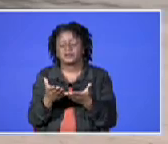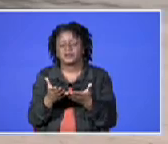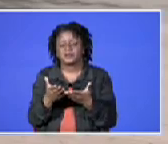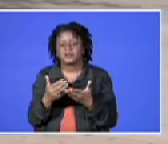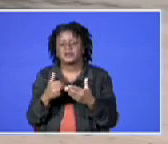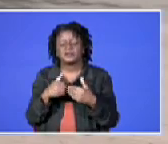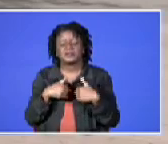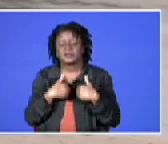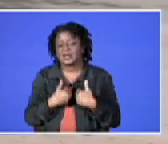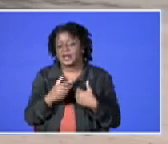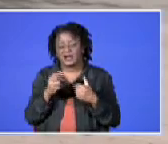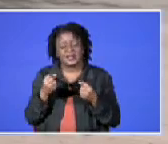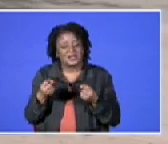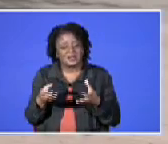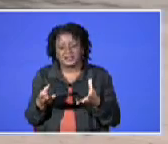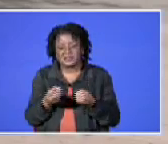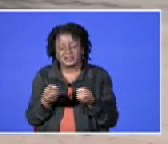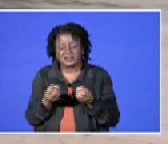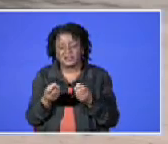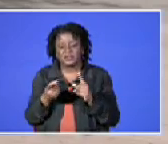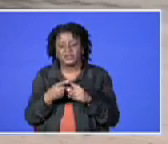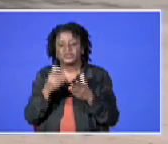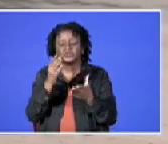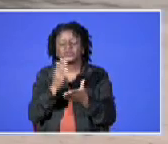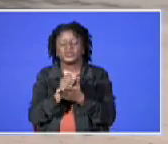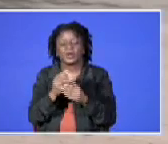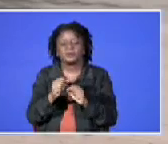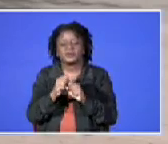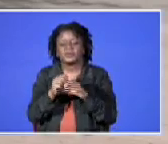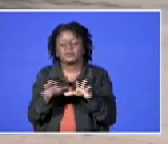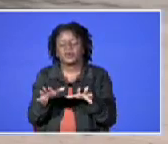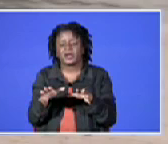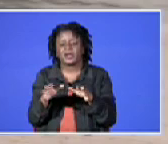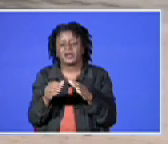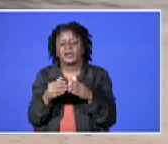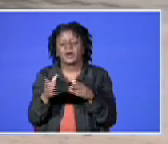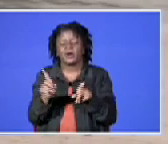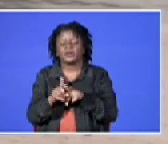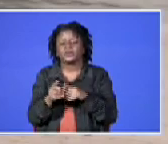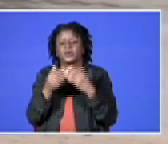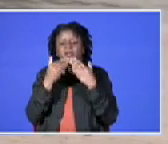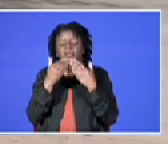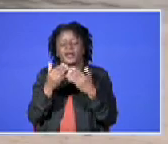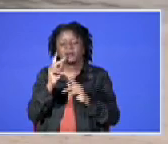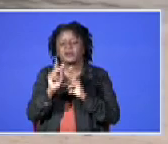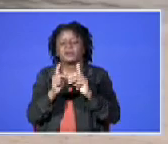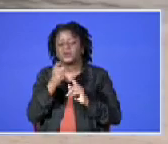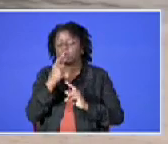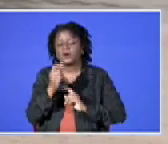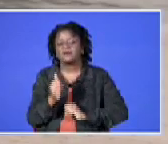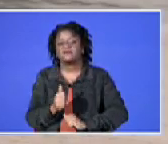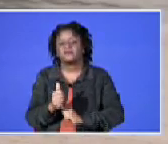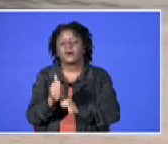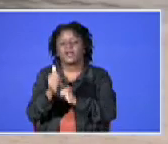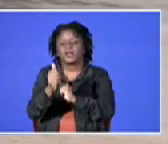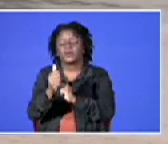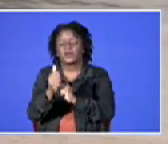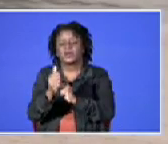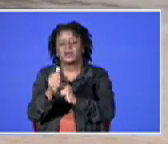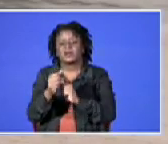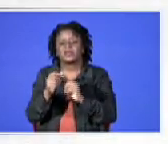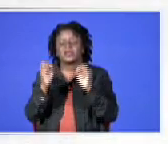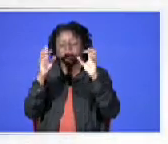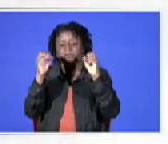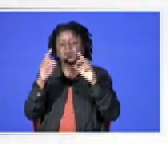He's also thanking Bahamians who have been adhering to the emergency powers COVID-19 orders, also in an effort to stop the spread of the